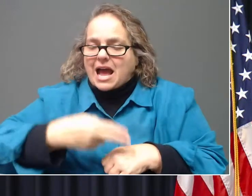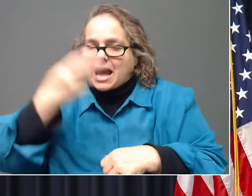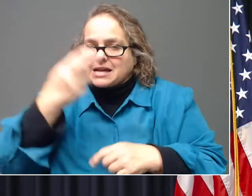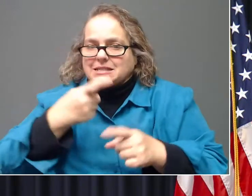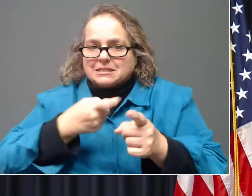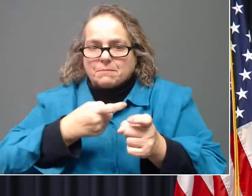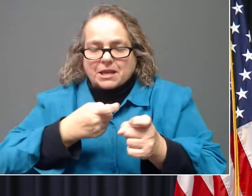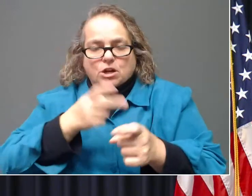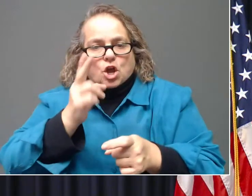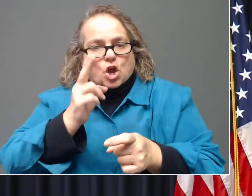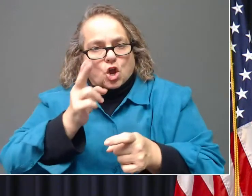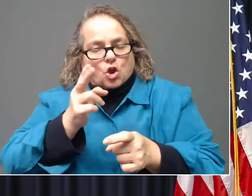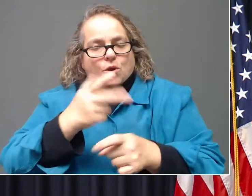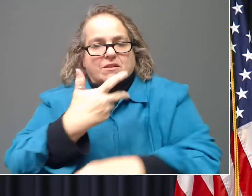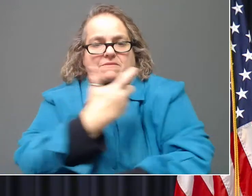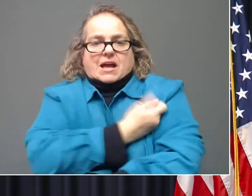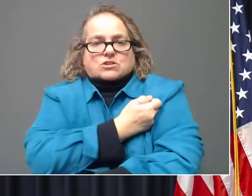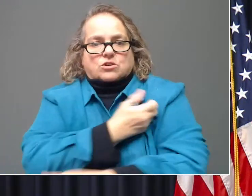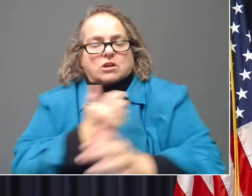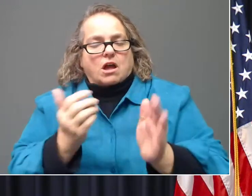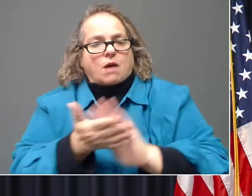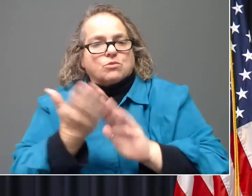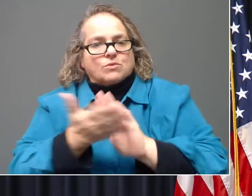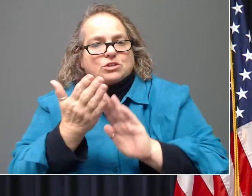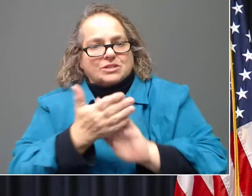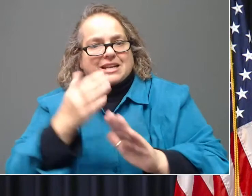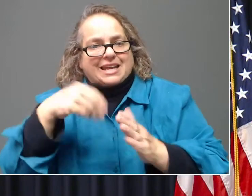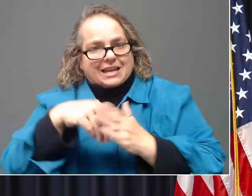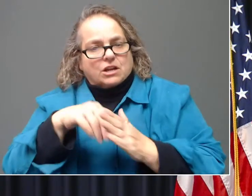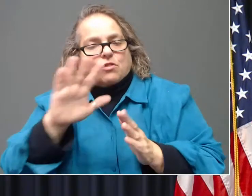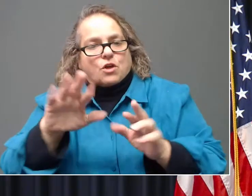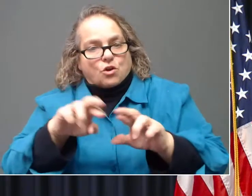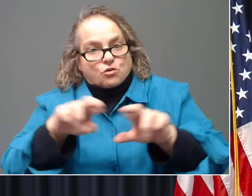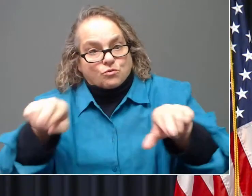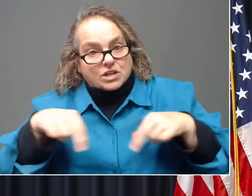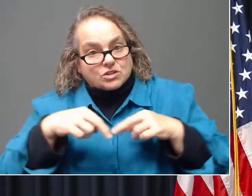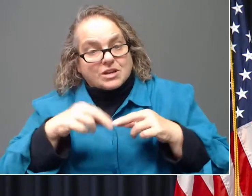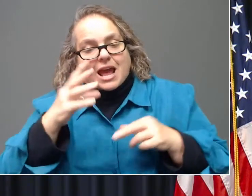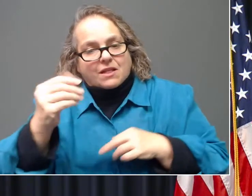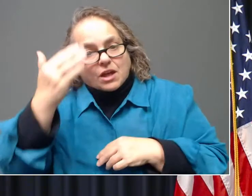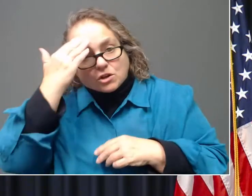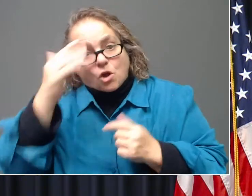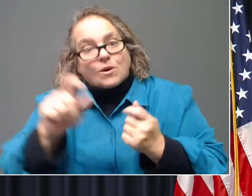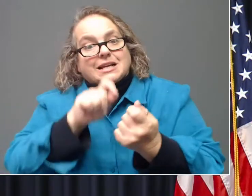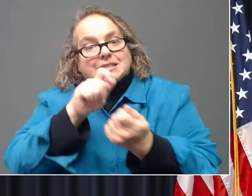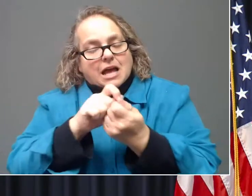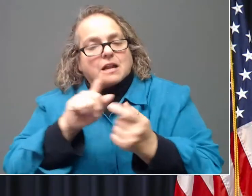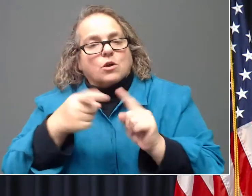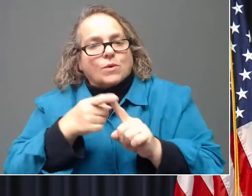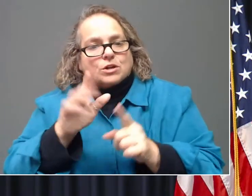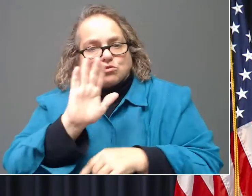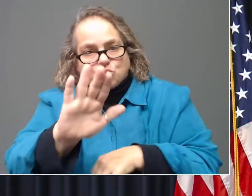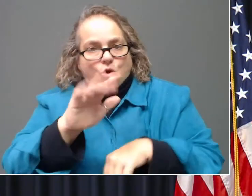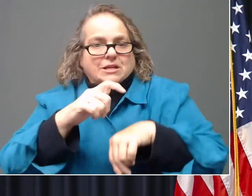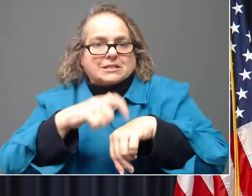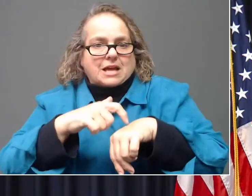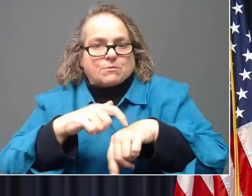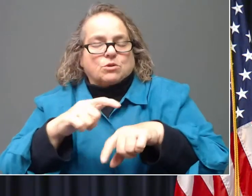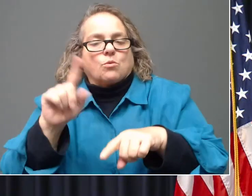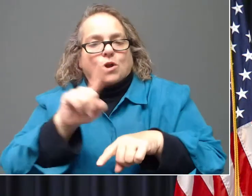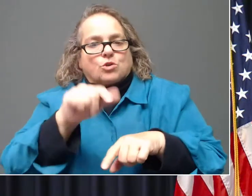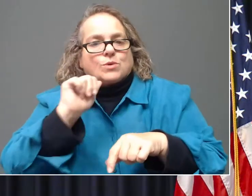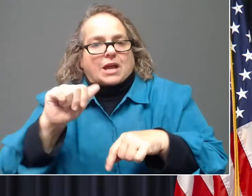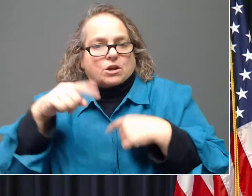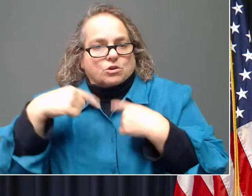vaccination operation in their region, and they know exactly when it's their time where they can go.